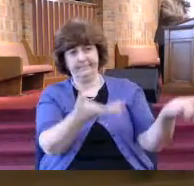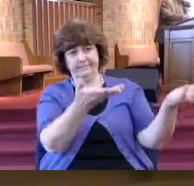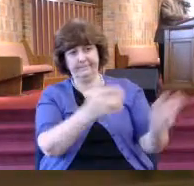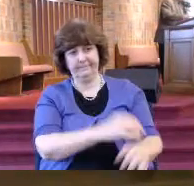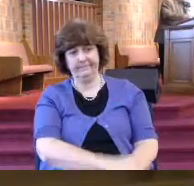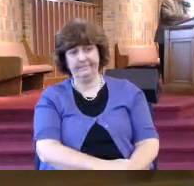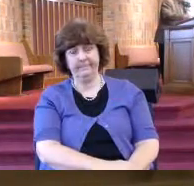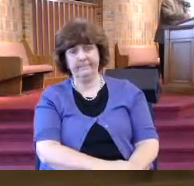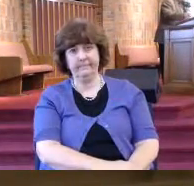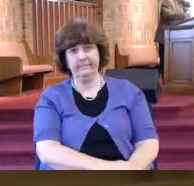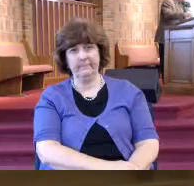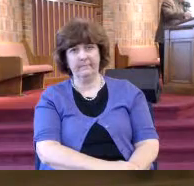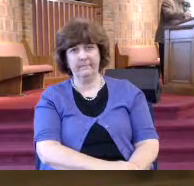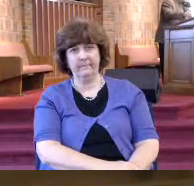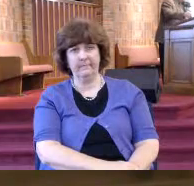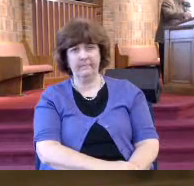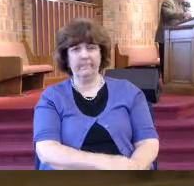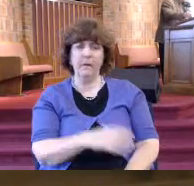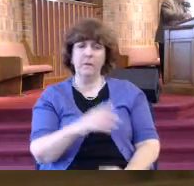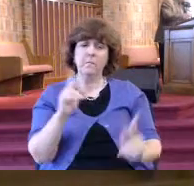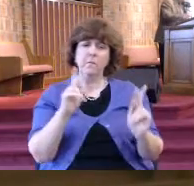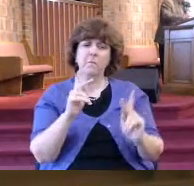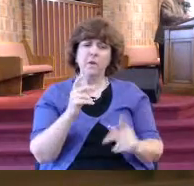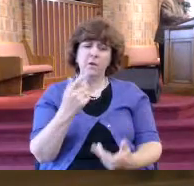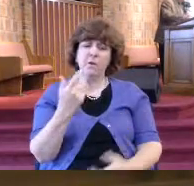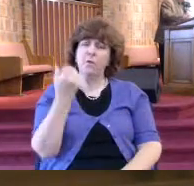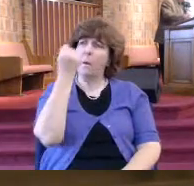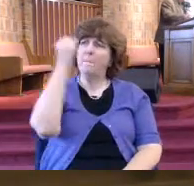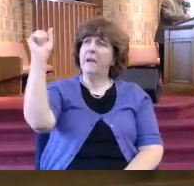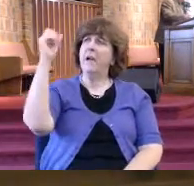What does it mean to be in rebellion against God?